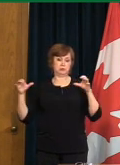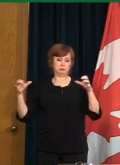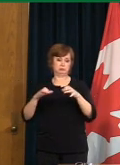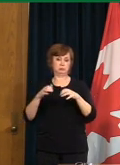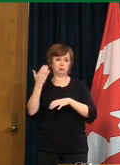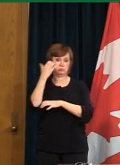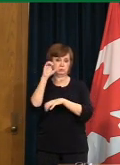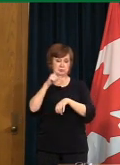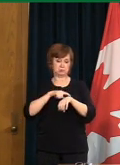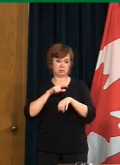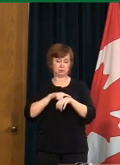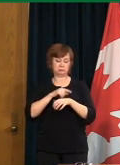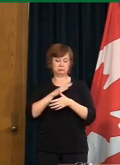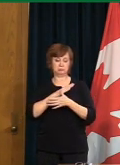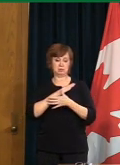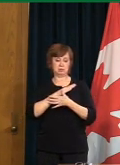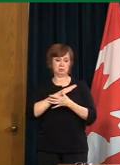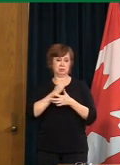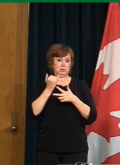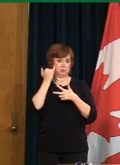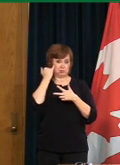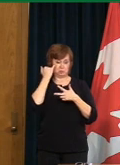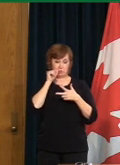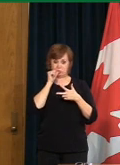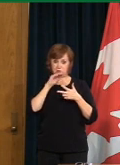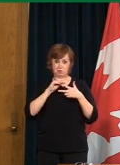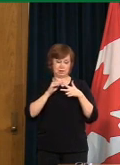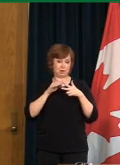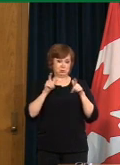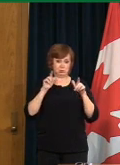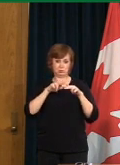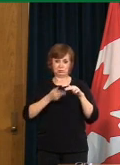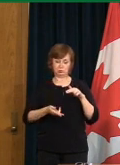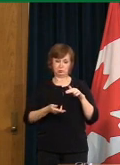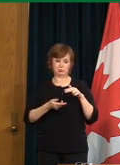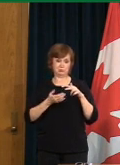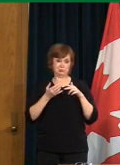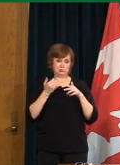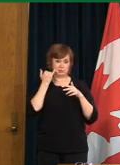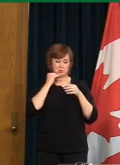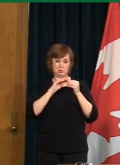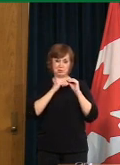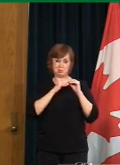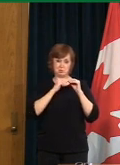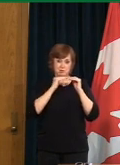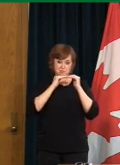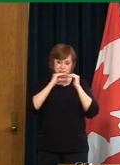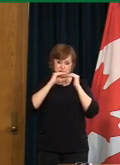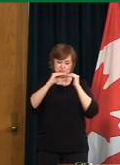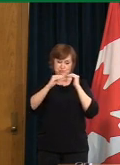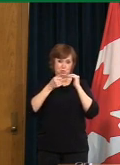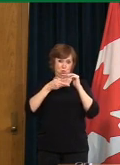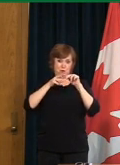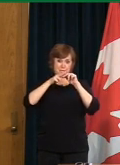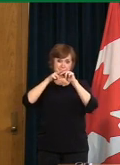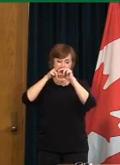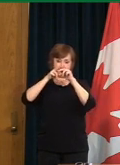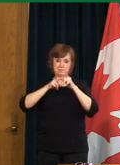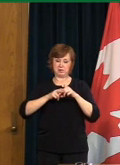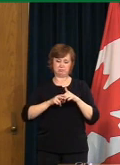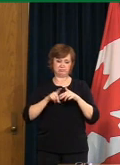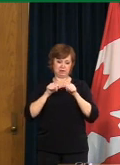for example. If our case numbers don't trend down but stay at this high rate, and these measures may have to continue